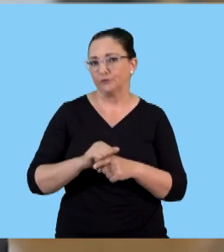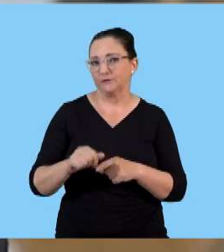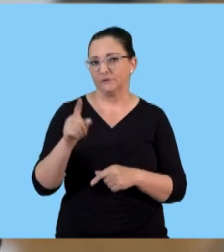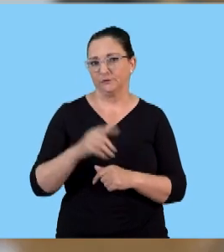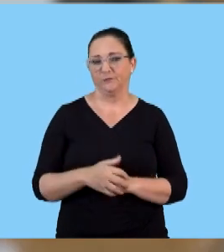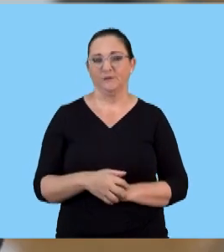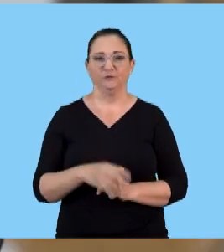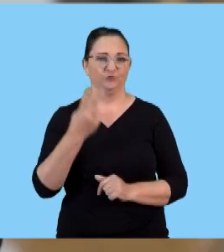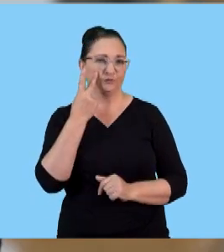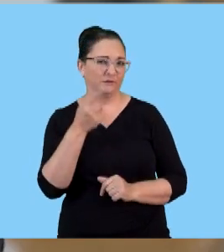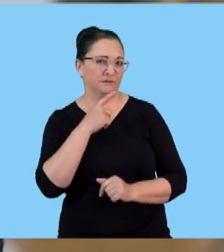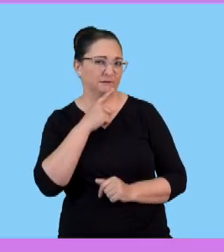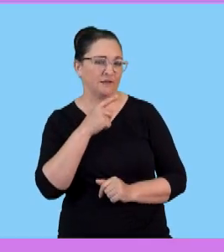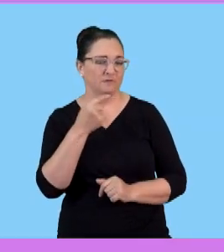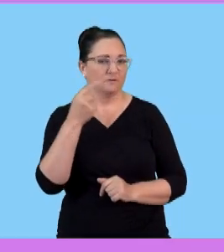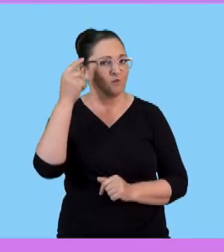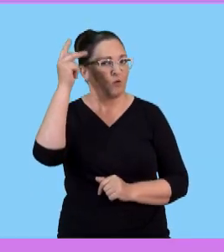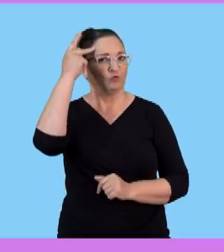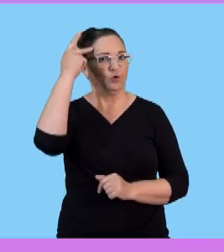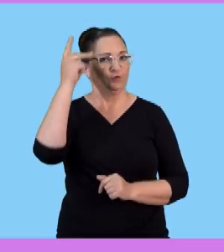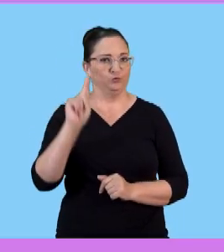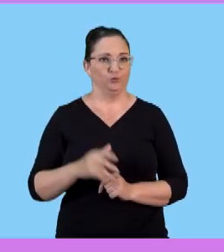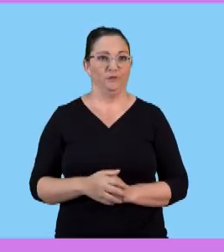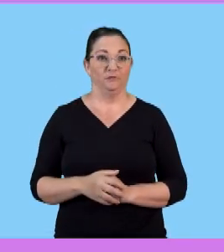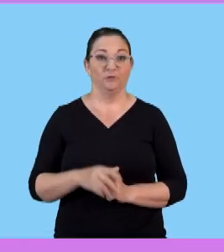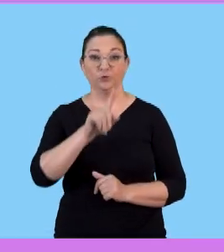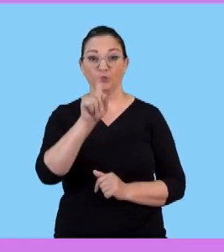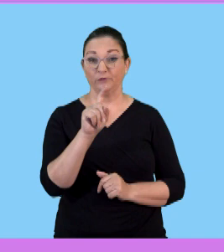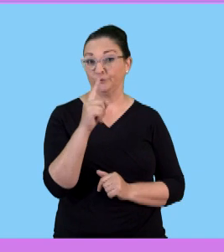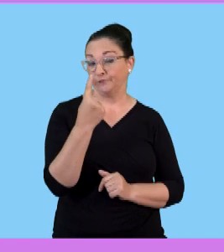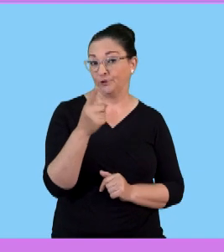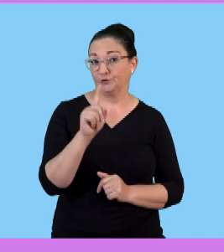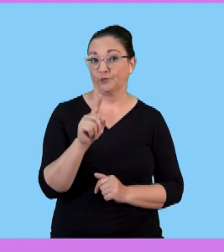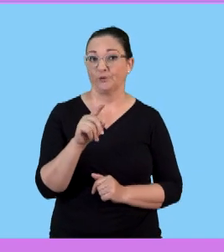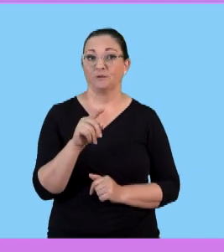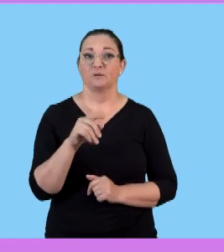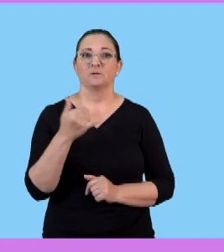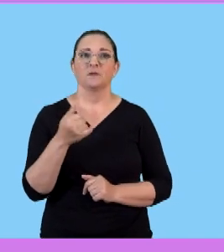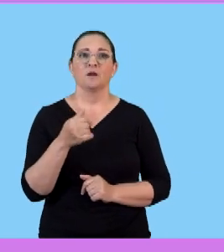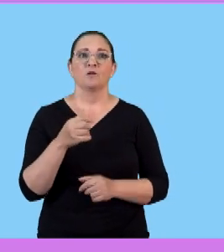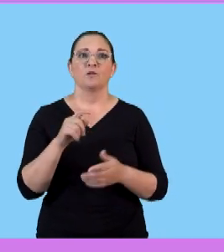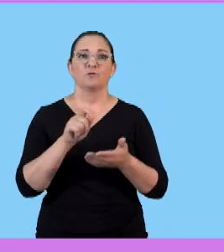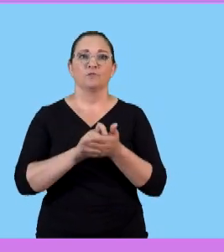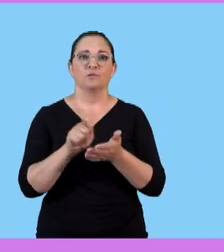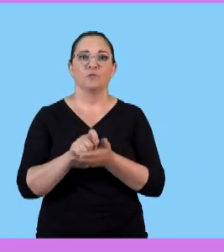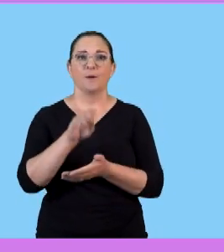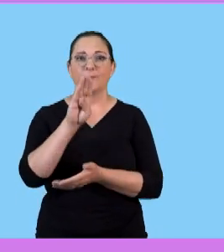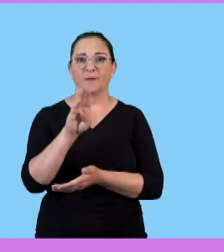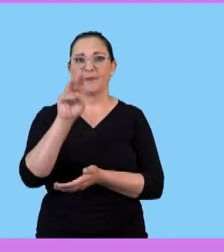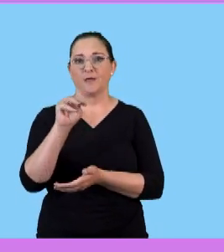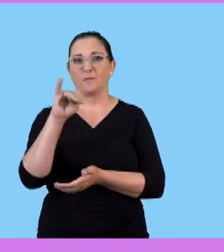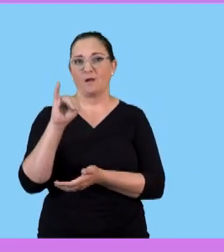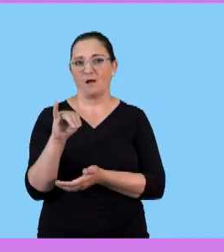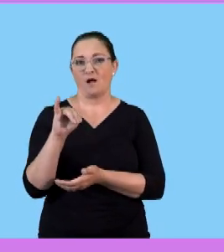practice. Okay, let's test our knowledge. So the first question here is asking us to write the abbreviation BIM